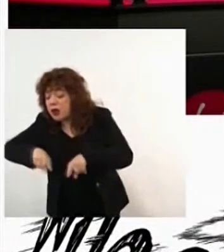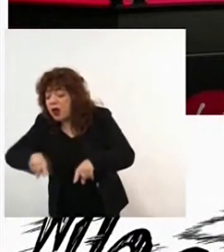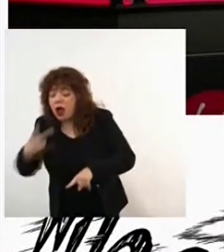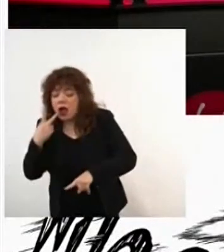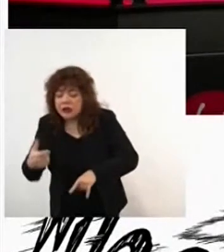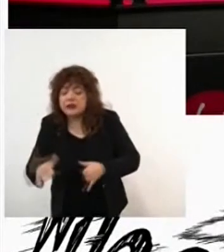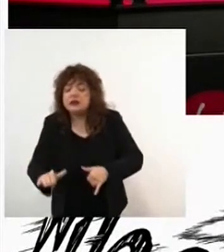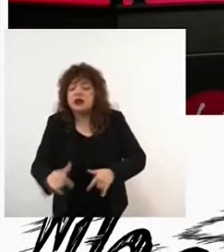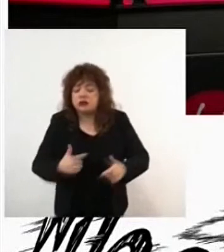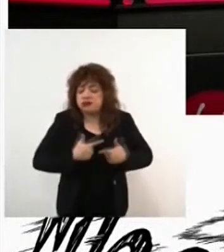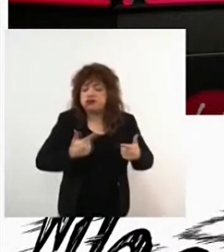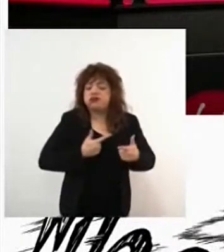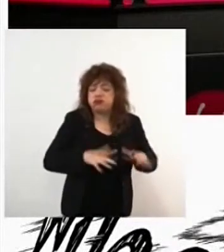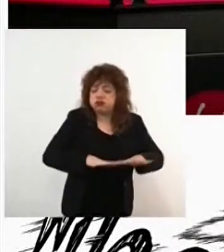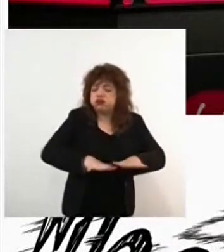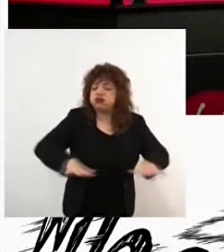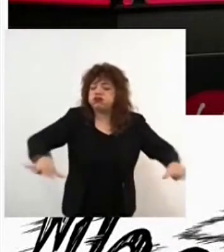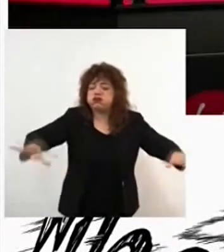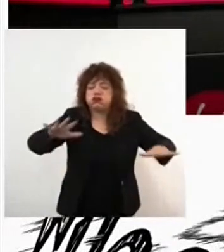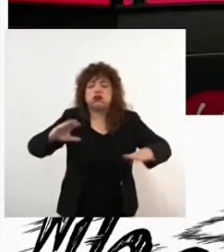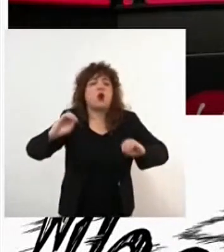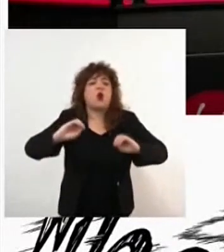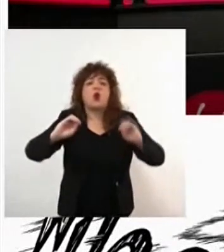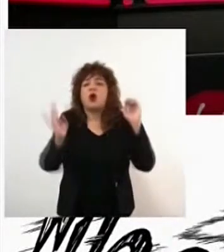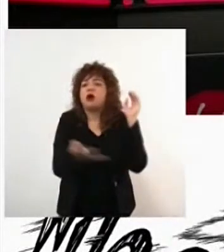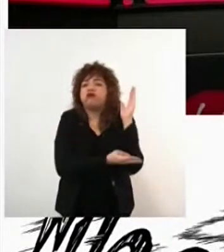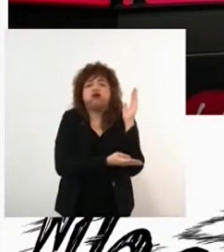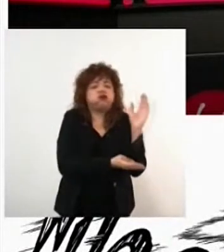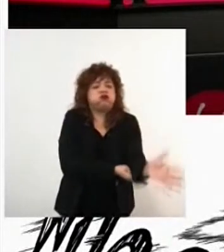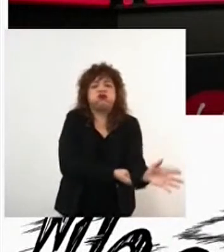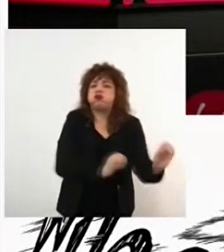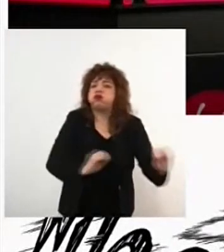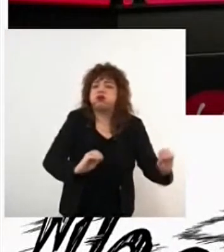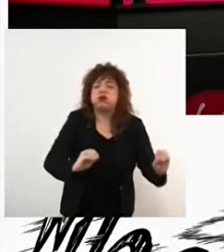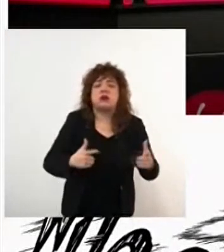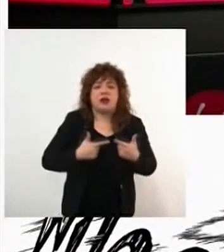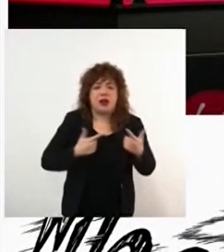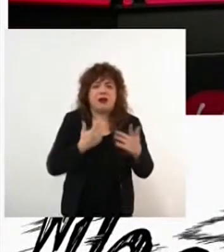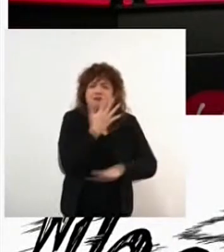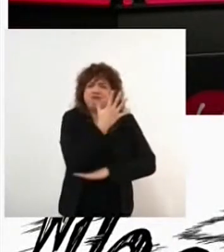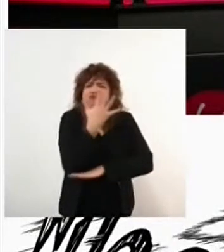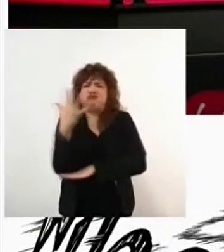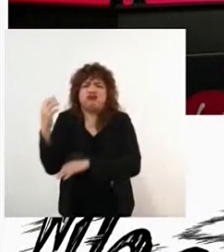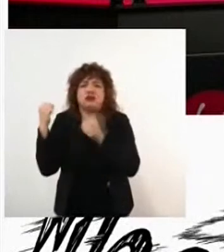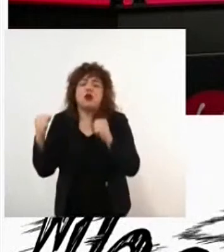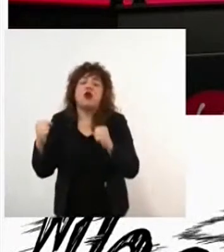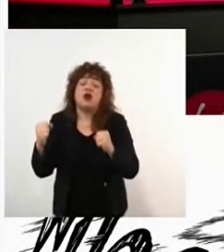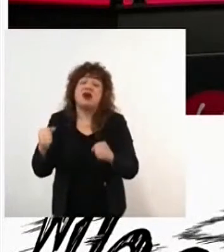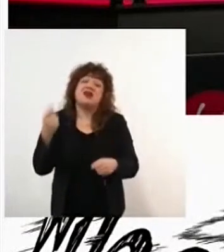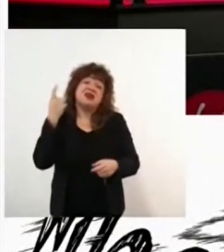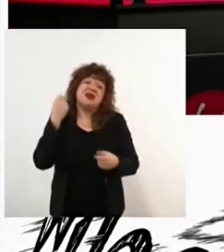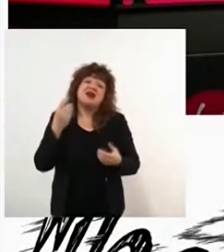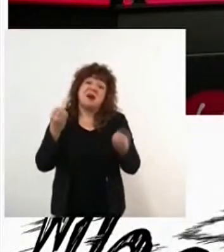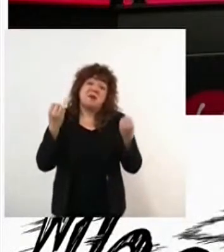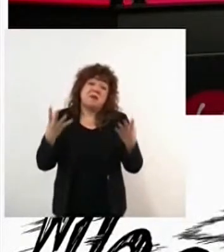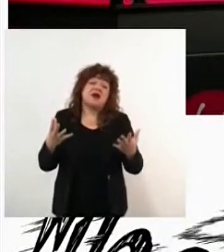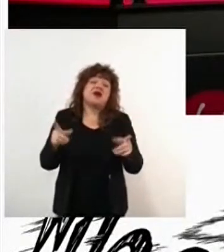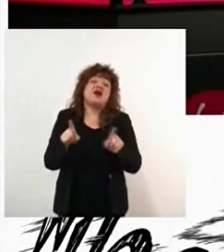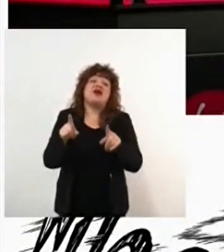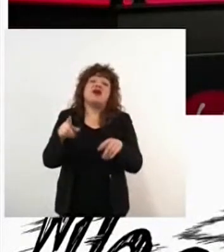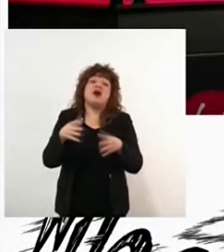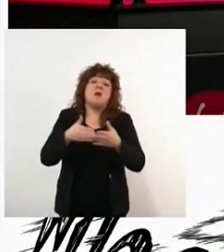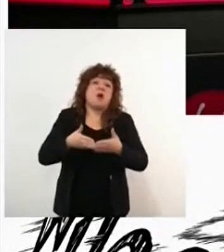So it's projects like that. I mean, in the Virgin Islands, right here, we have illegal, fishing boats